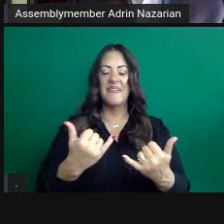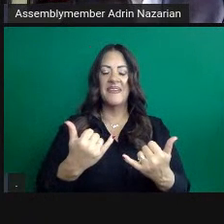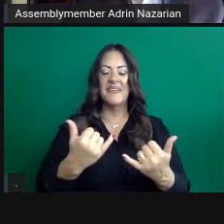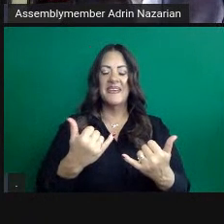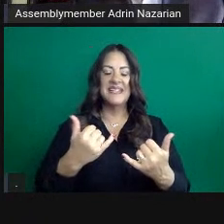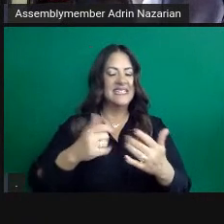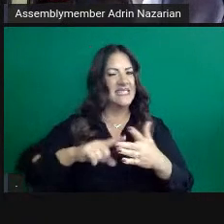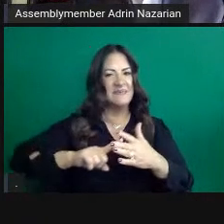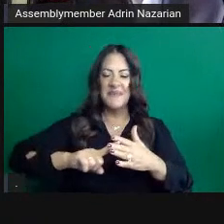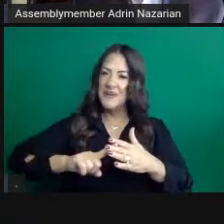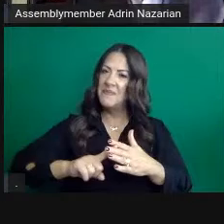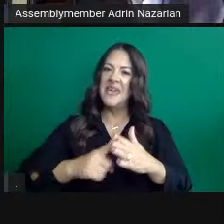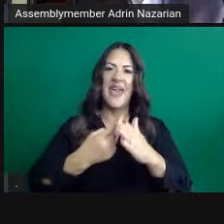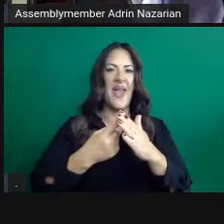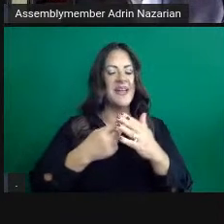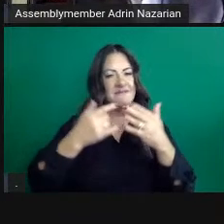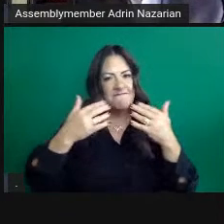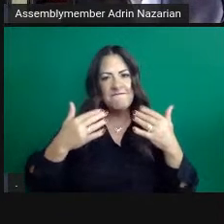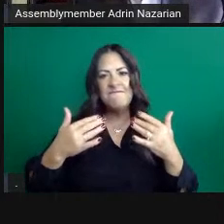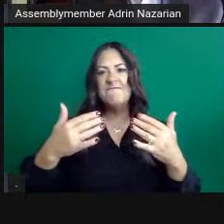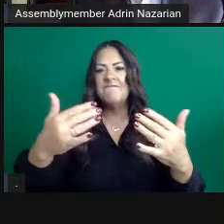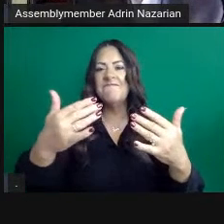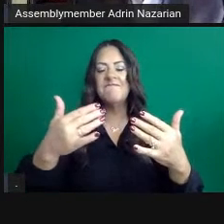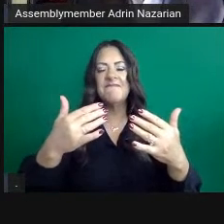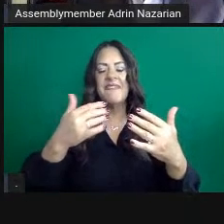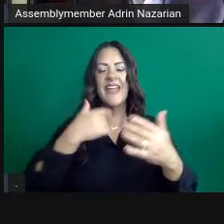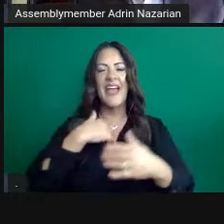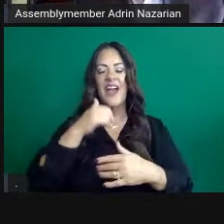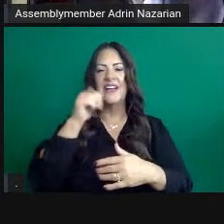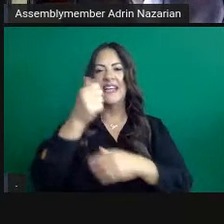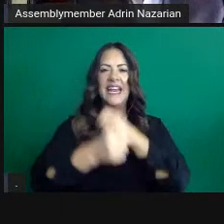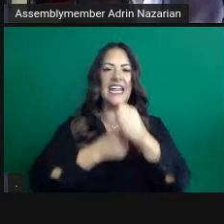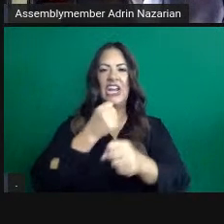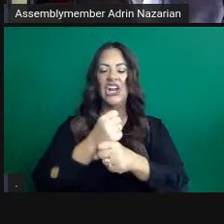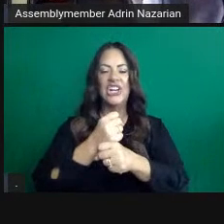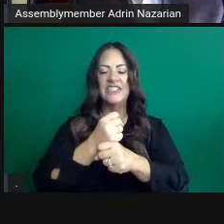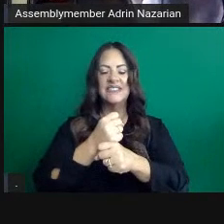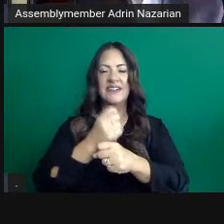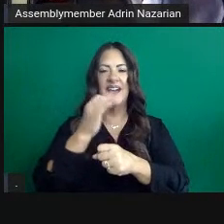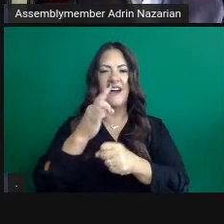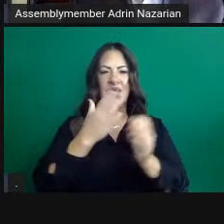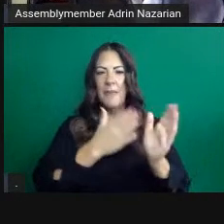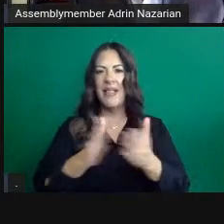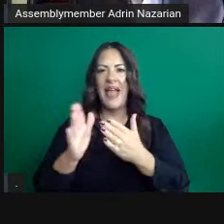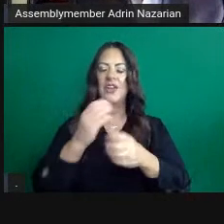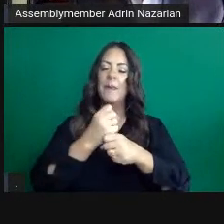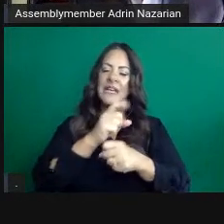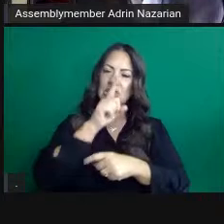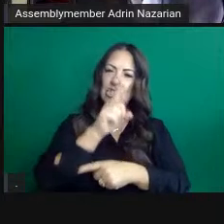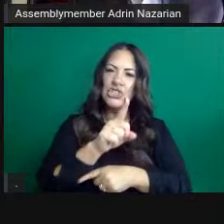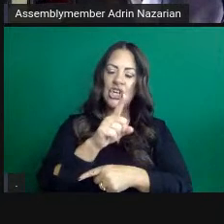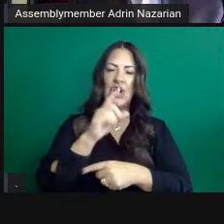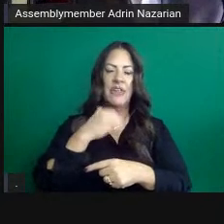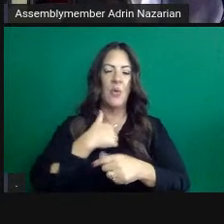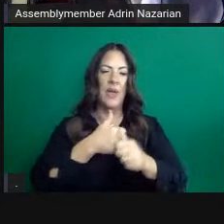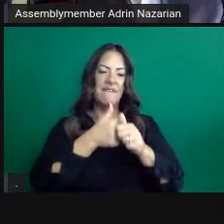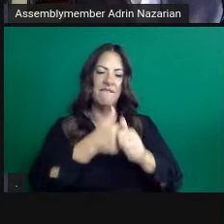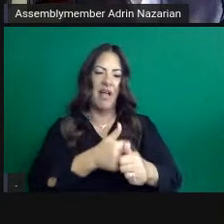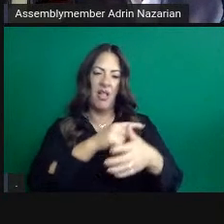gunshot that starts the sprint now for our upcoming marathon of making sure that we implement these